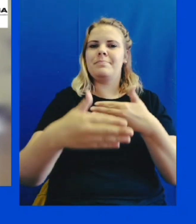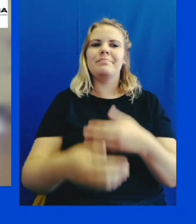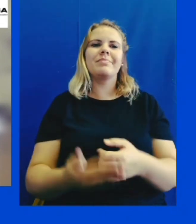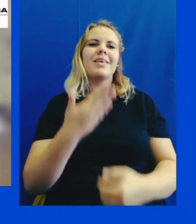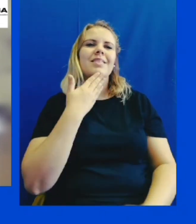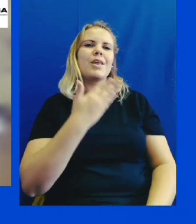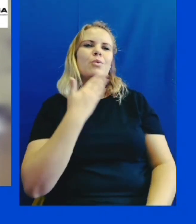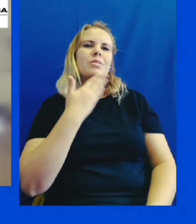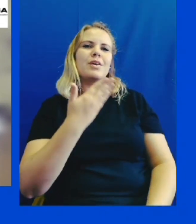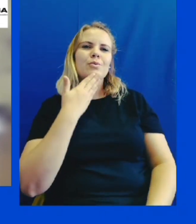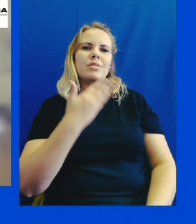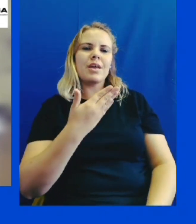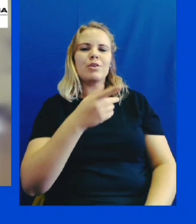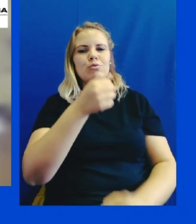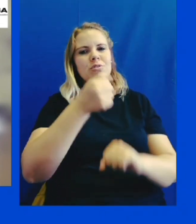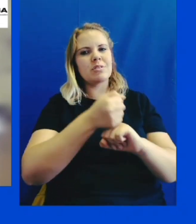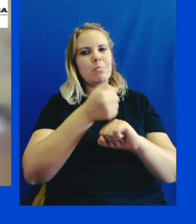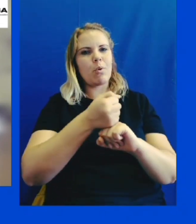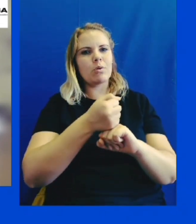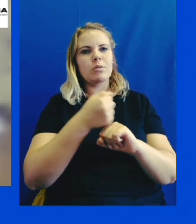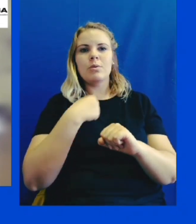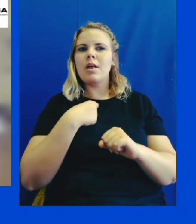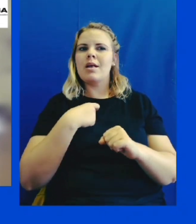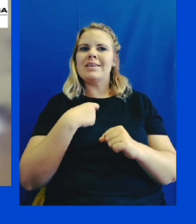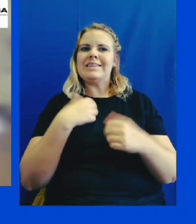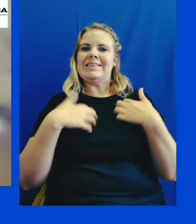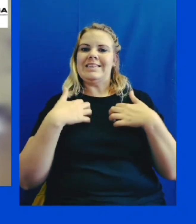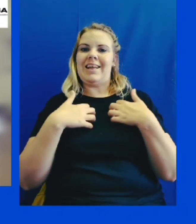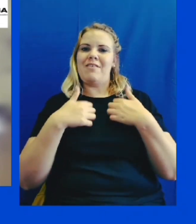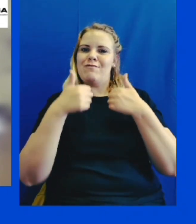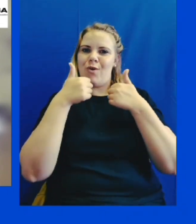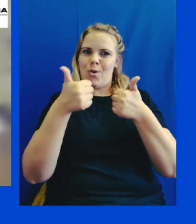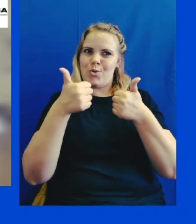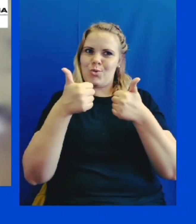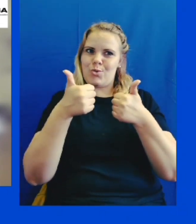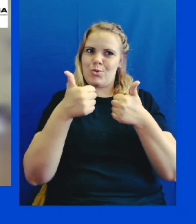come. Well, thank you so much for all of your support, and we all look forward to a great event.